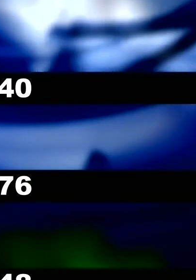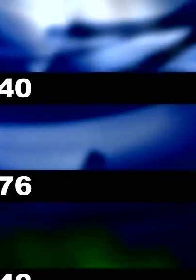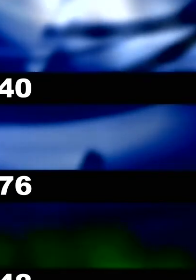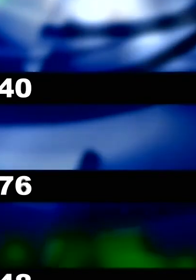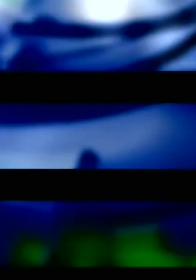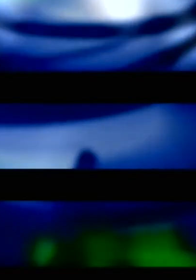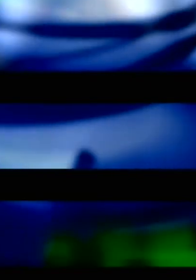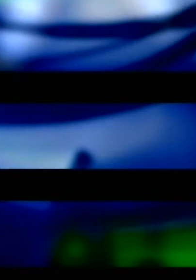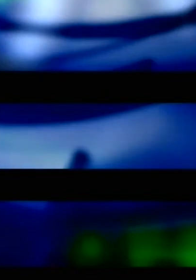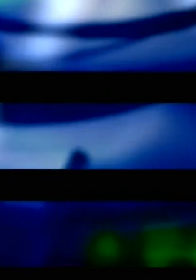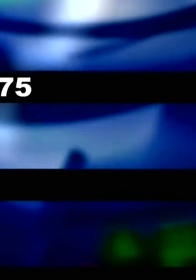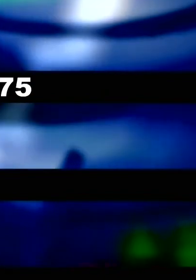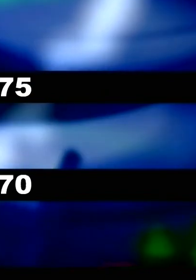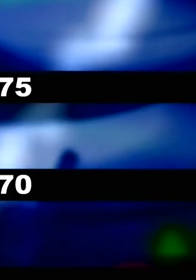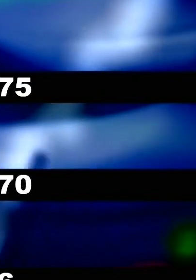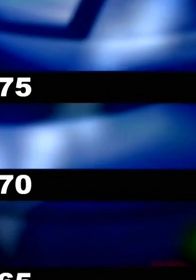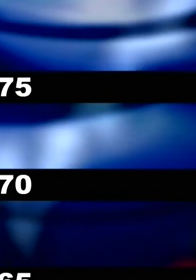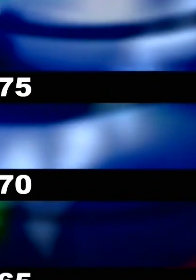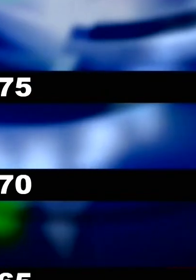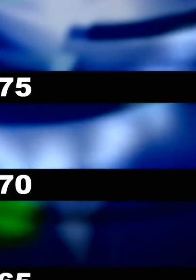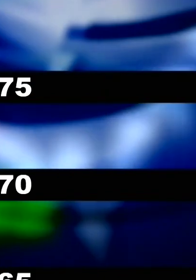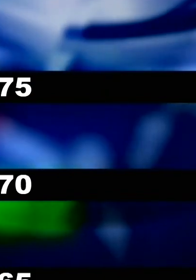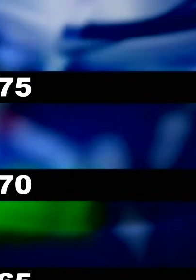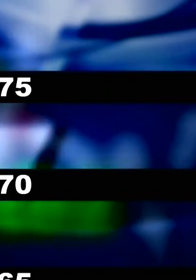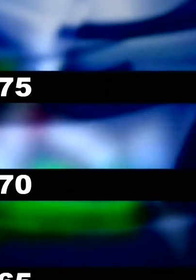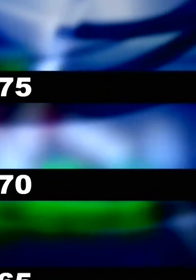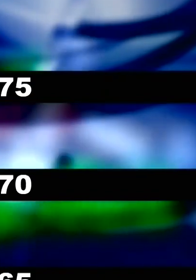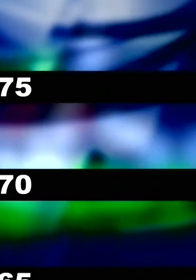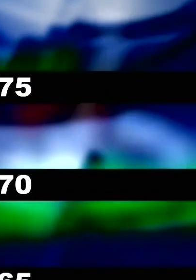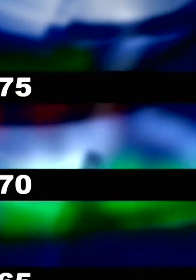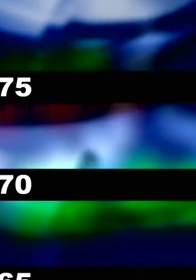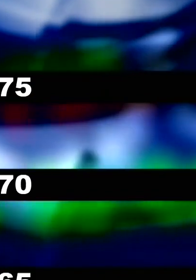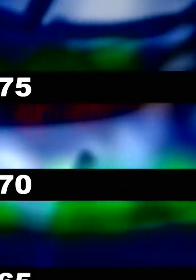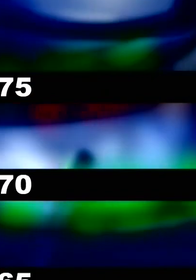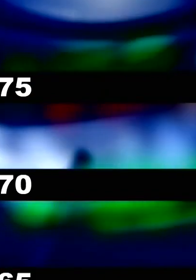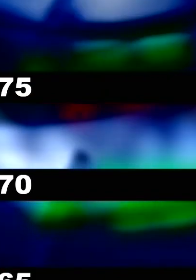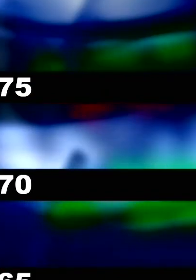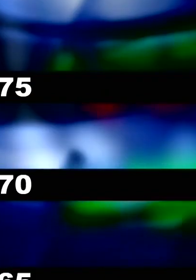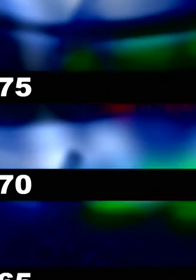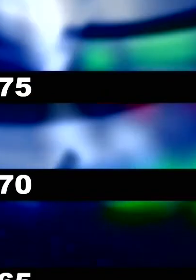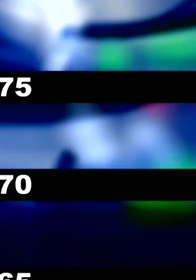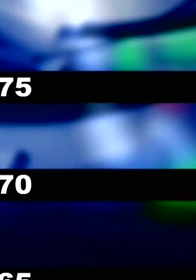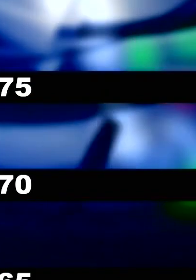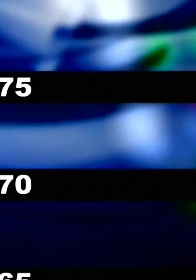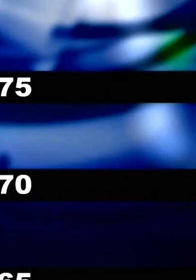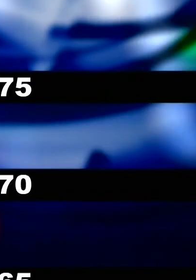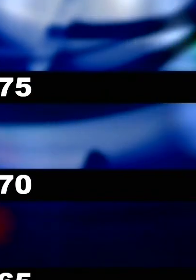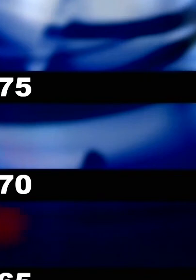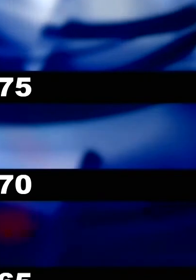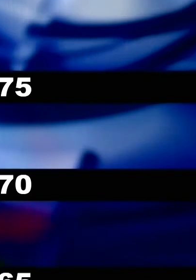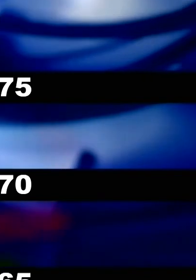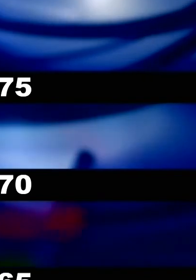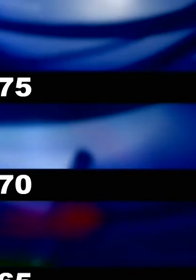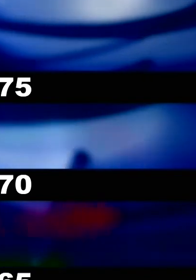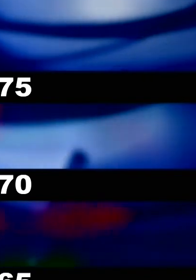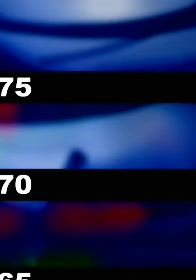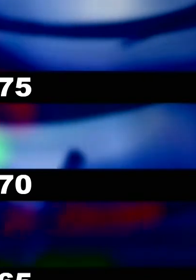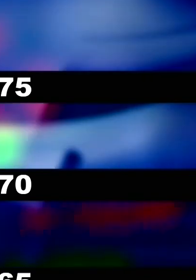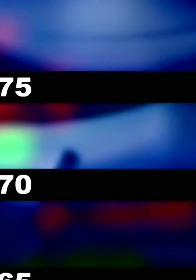Investments Limited. In Trinidad and Tobago, the West Indian Tobacco Company Limited was the volume leader with